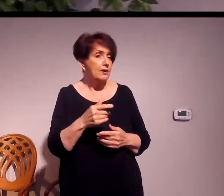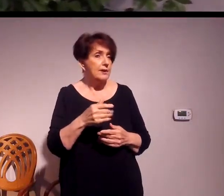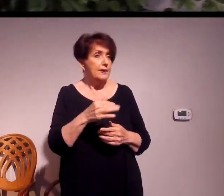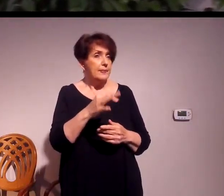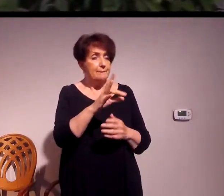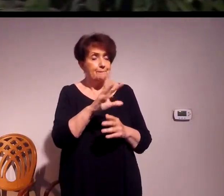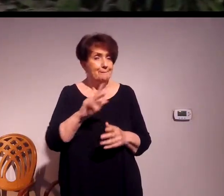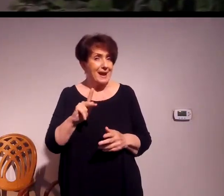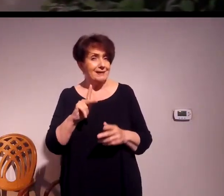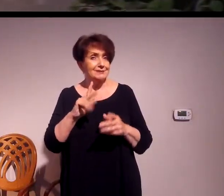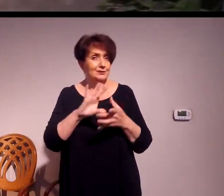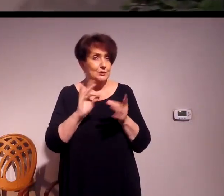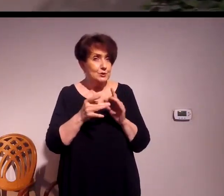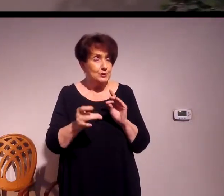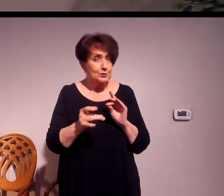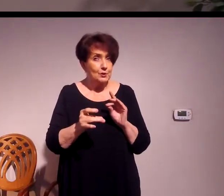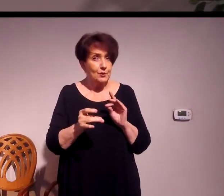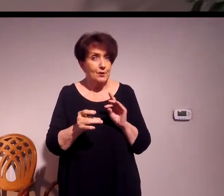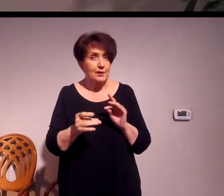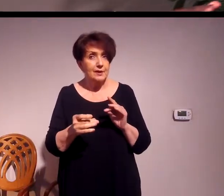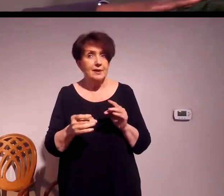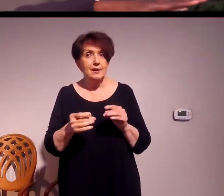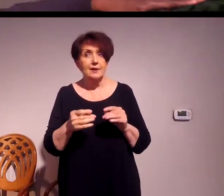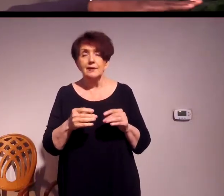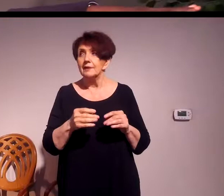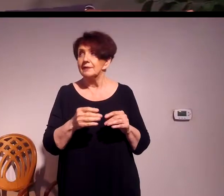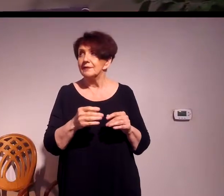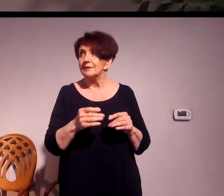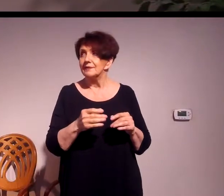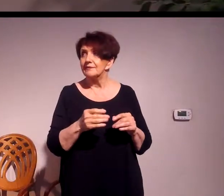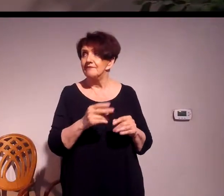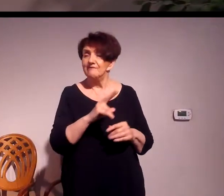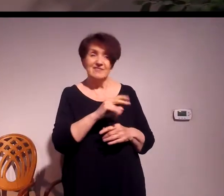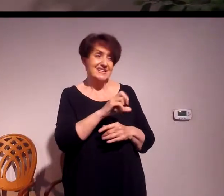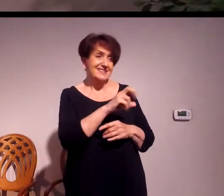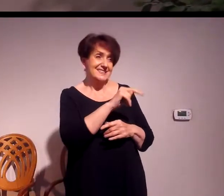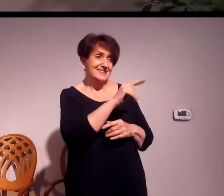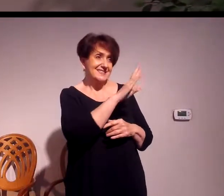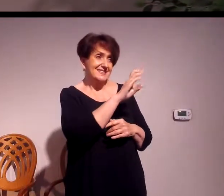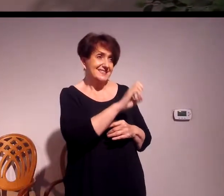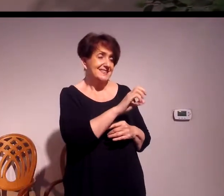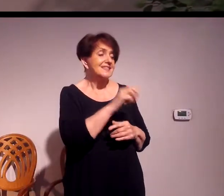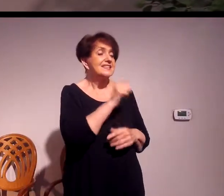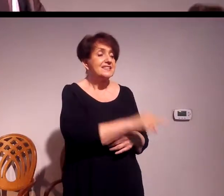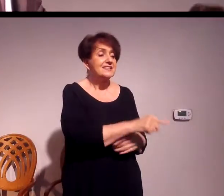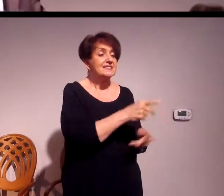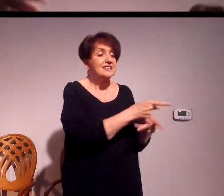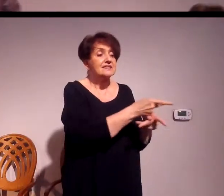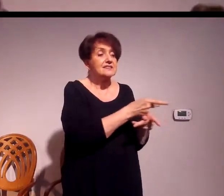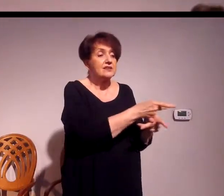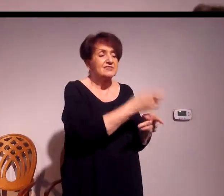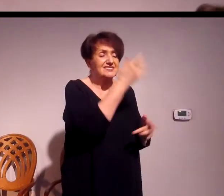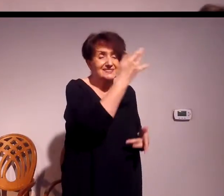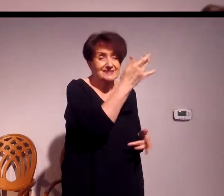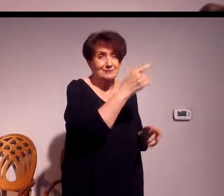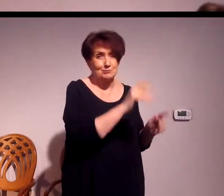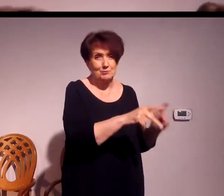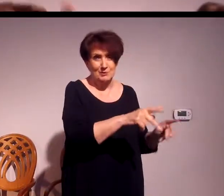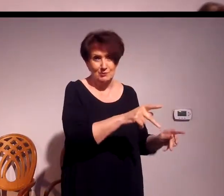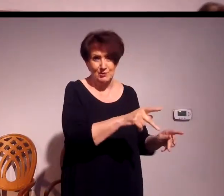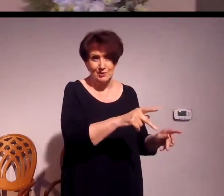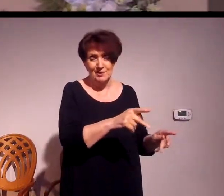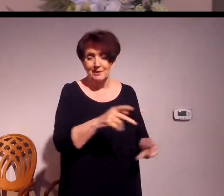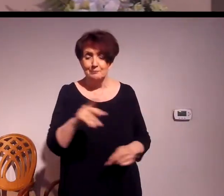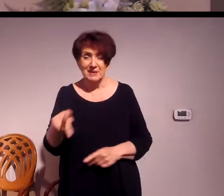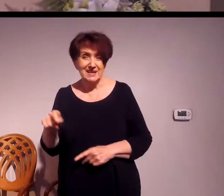not know that if you're, like, needing comfort and care, well, that's what Reverend Vince is doing. He's taking care of the sick and shut-in and those kind of folks. And Reverend Patty, well, she's